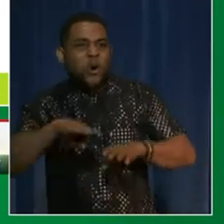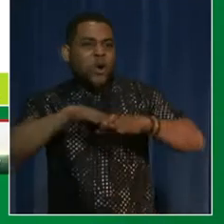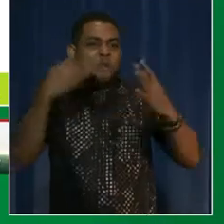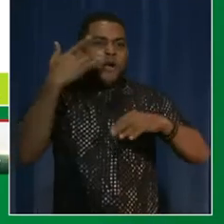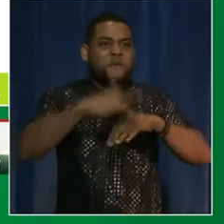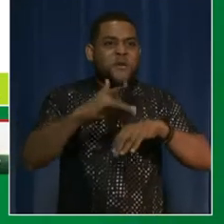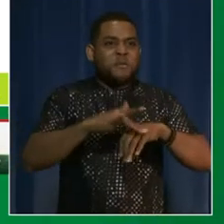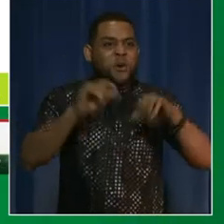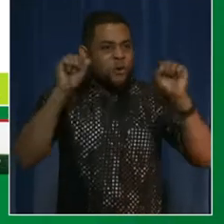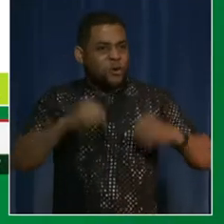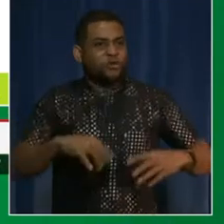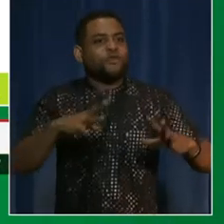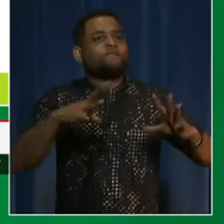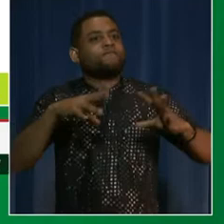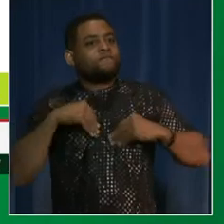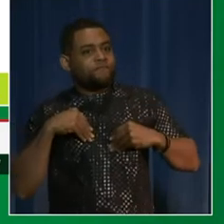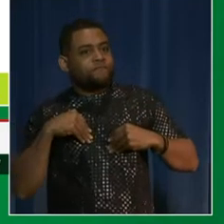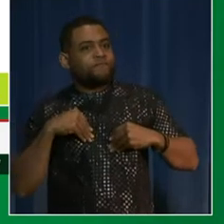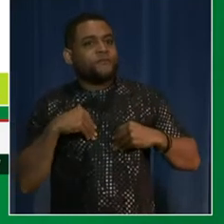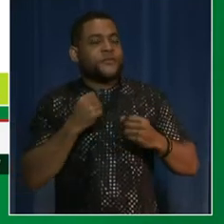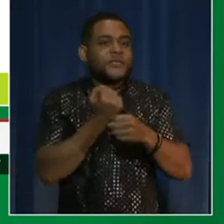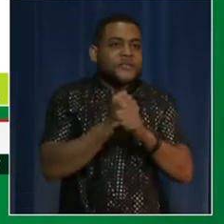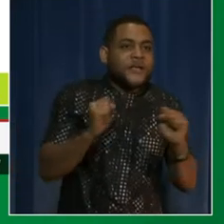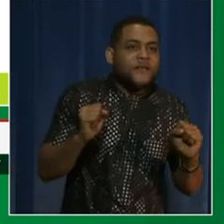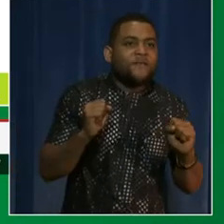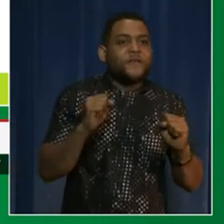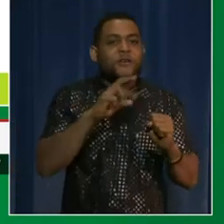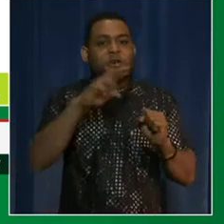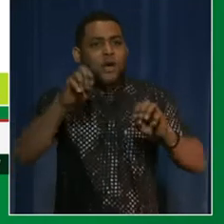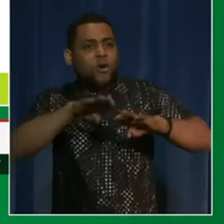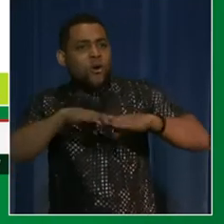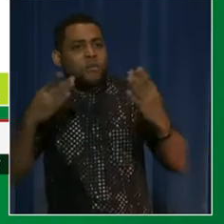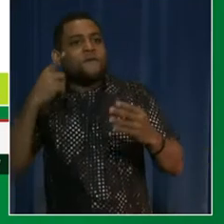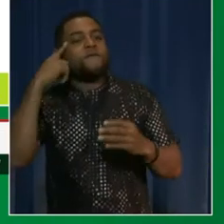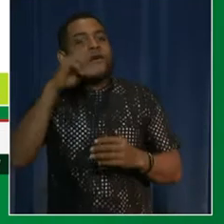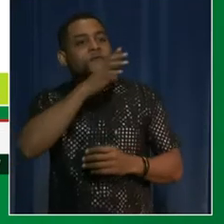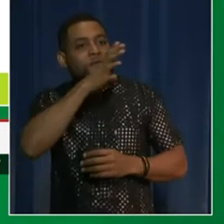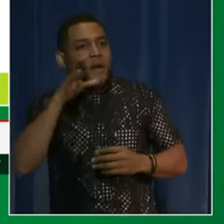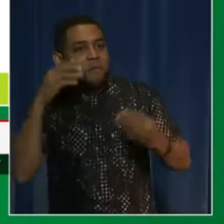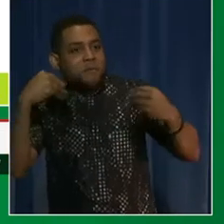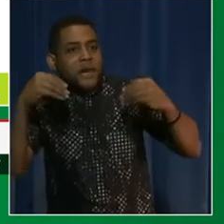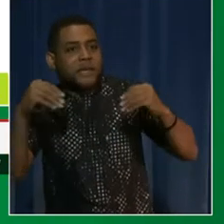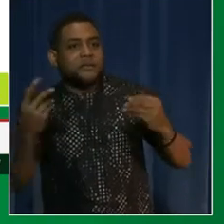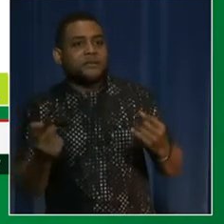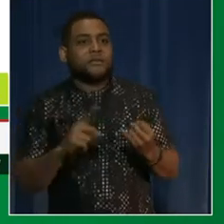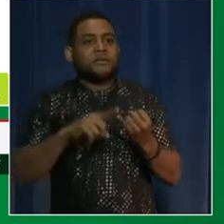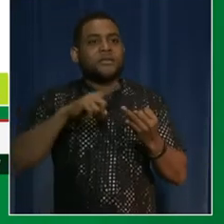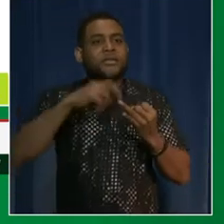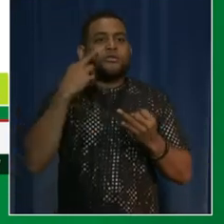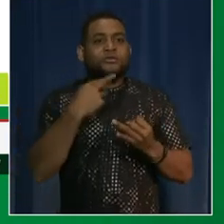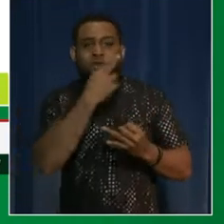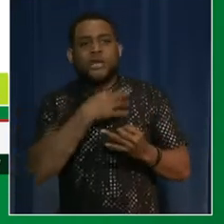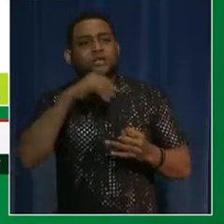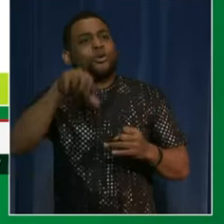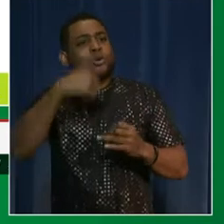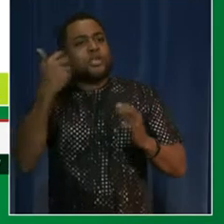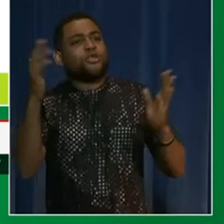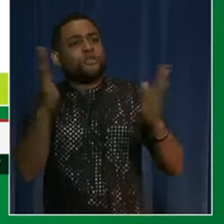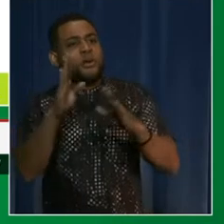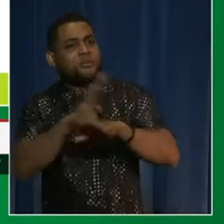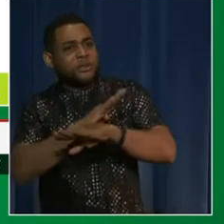facilitate safe reopening efforts for farmers markets, for restaurants, and other small businesses. And